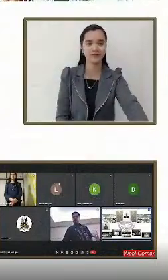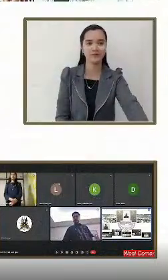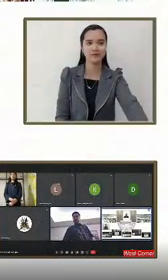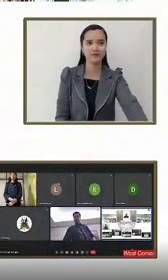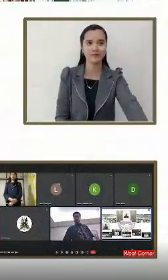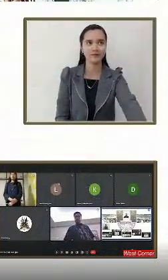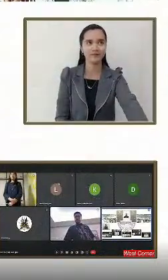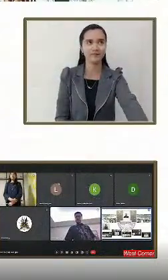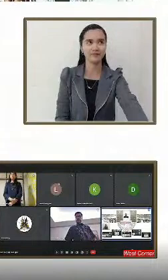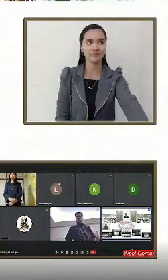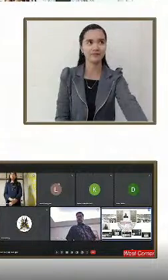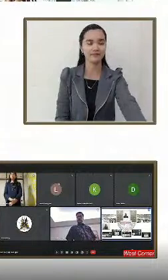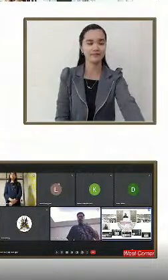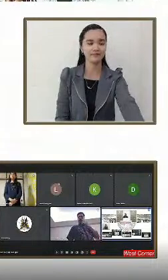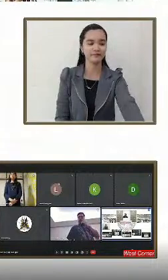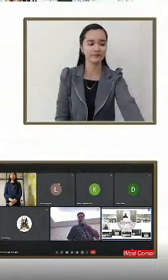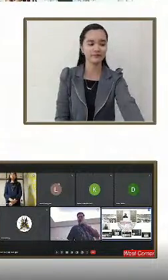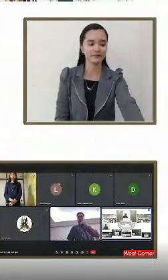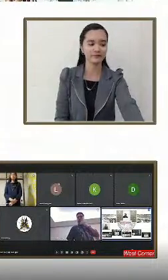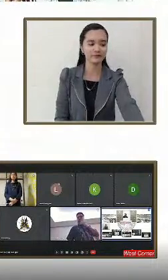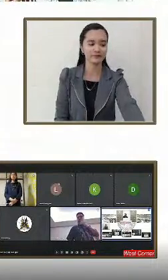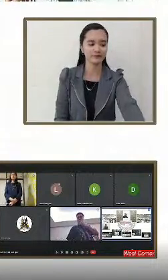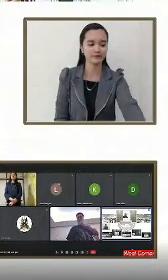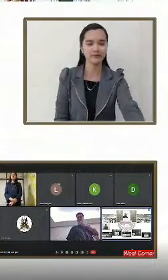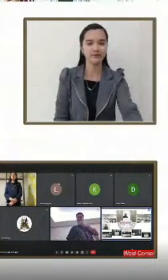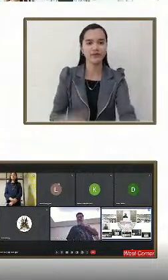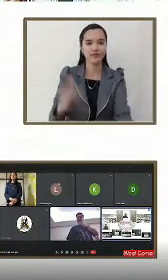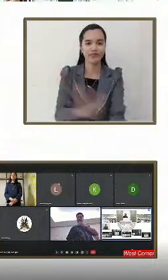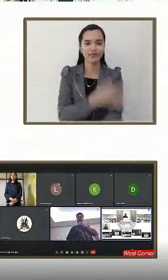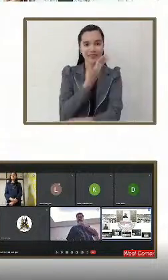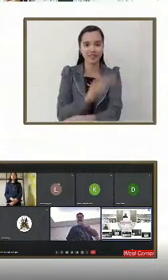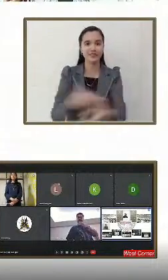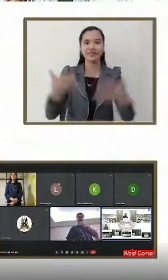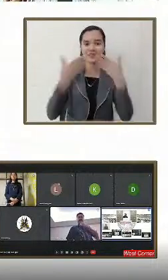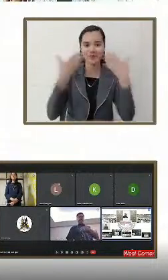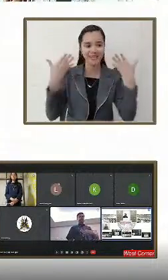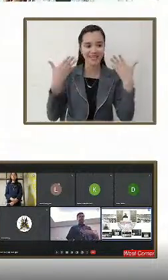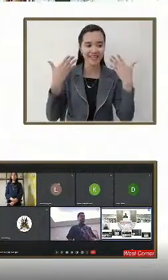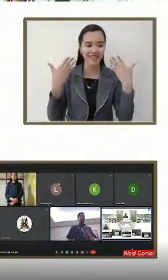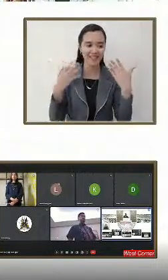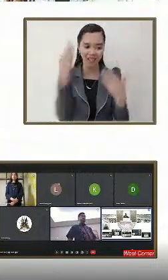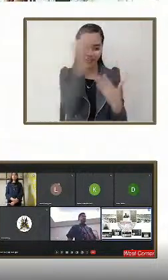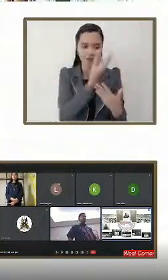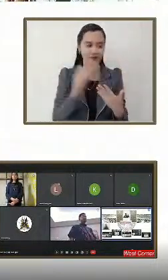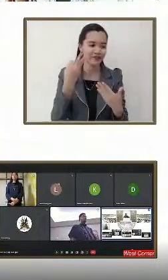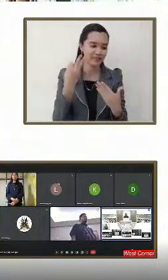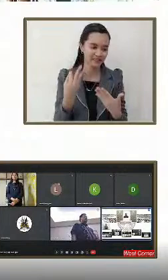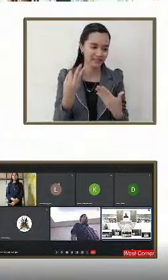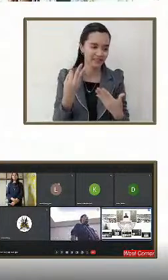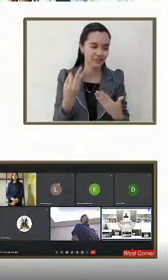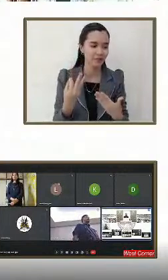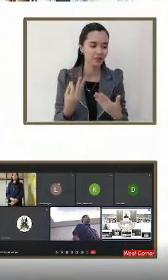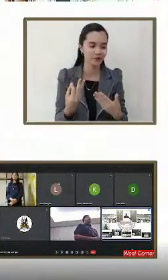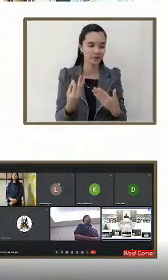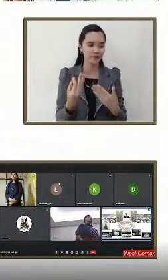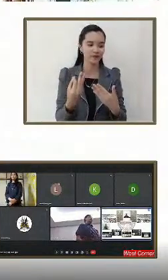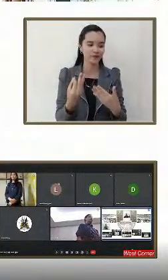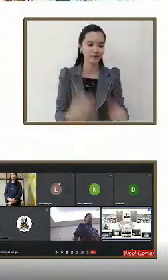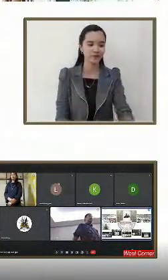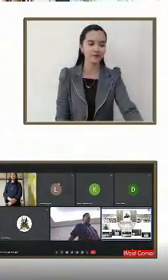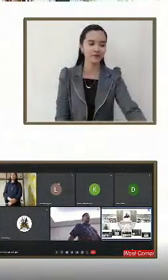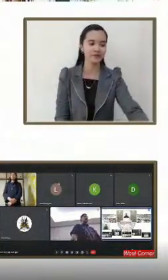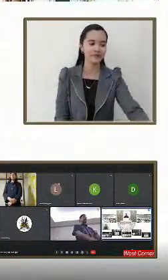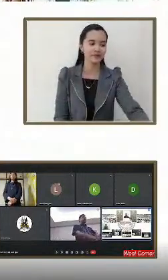Amen! Let's sing the song with smile in our faces. Amen! On the third stanza, sweet perfume on the